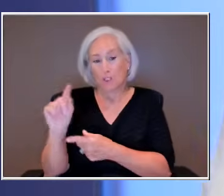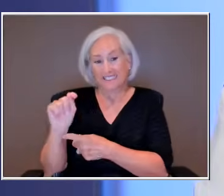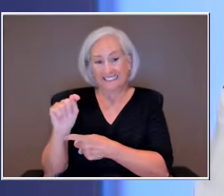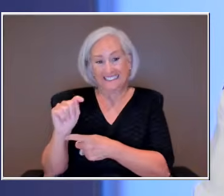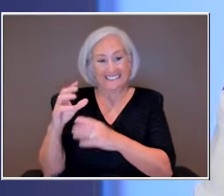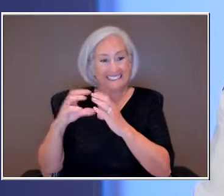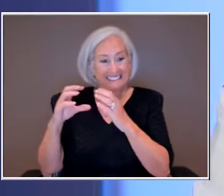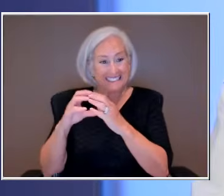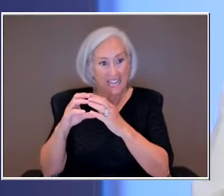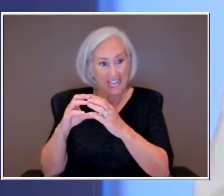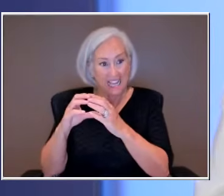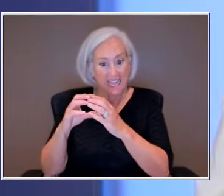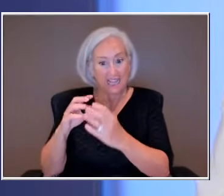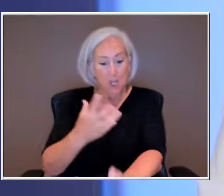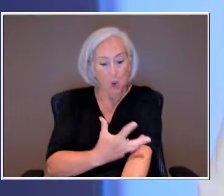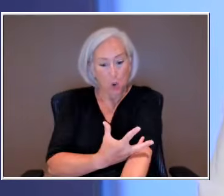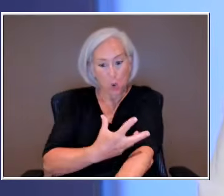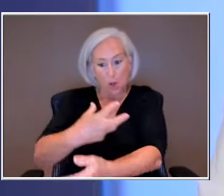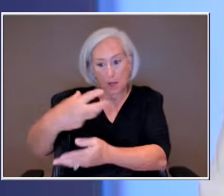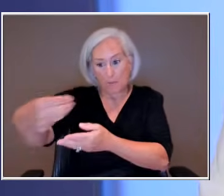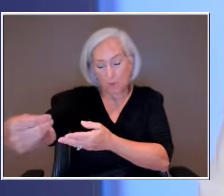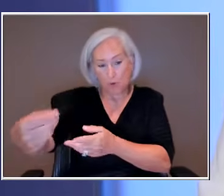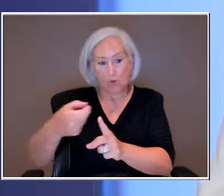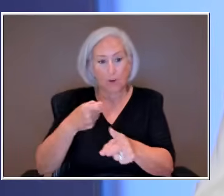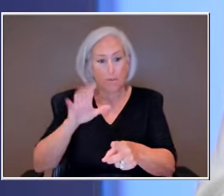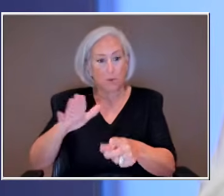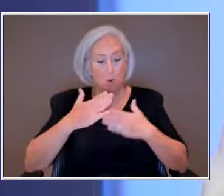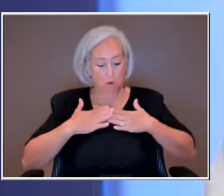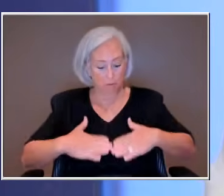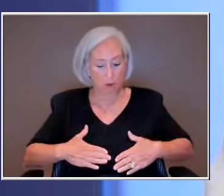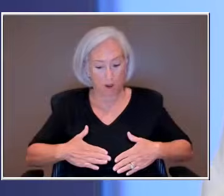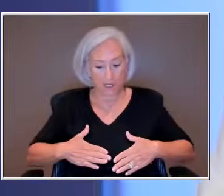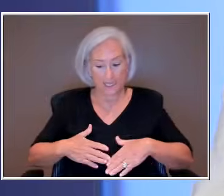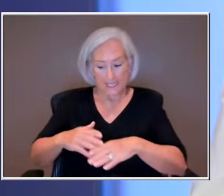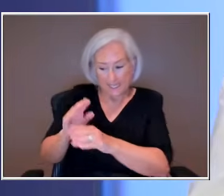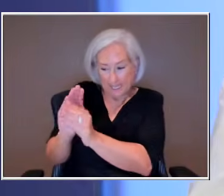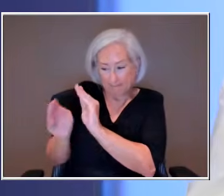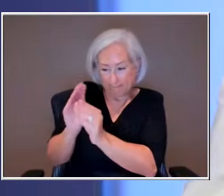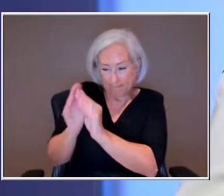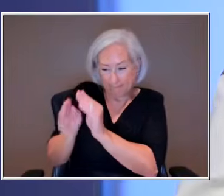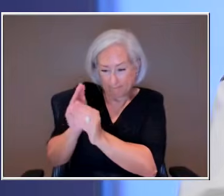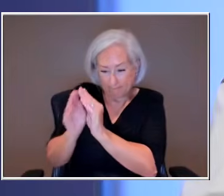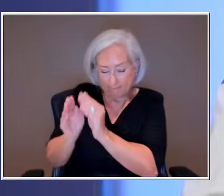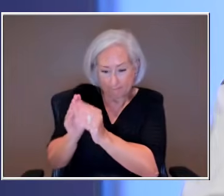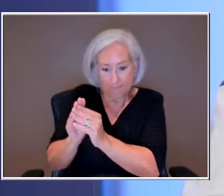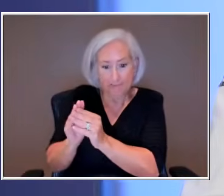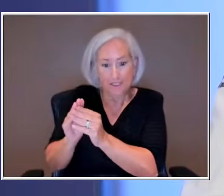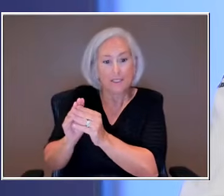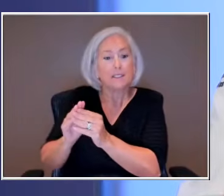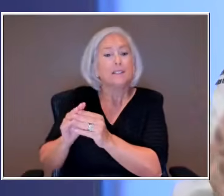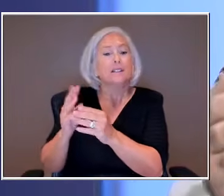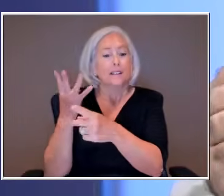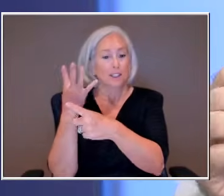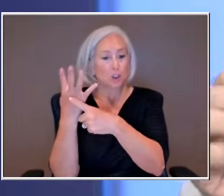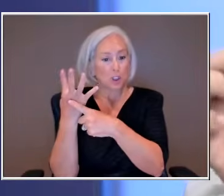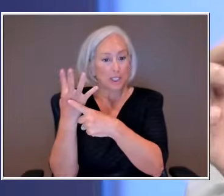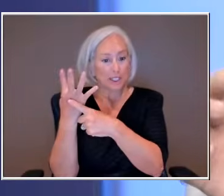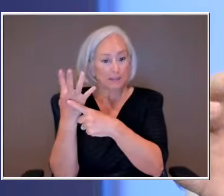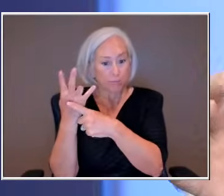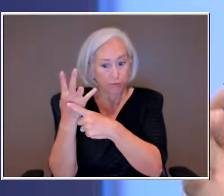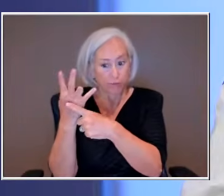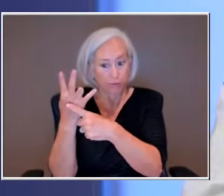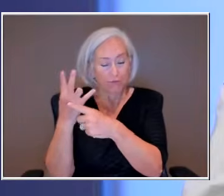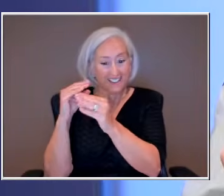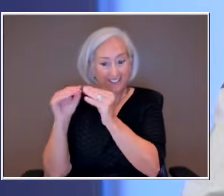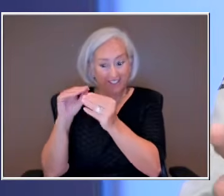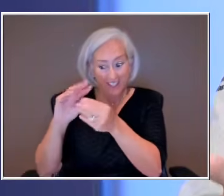take it out of your body. They engineer it, modify it. They put like a laser tag and then make millions of these T cells, of course with a small